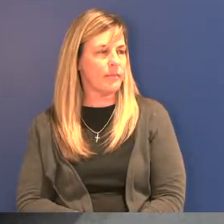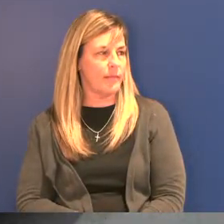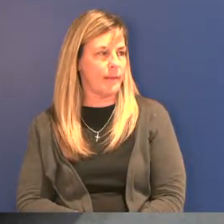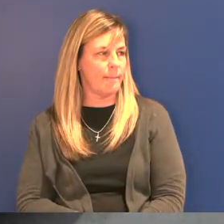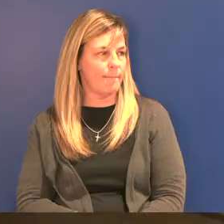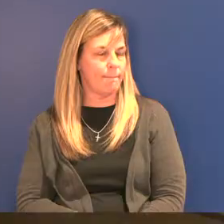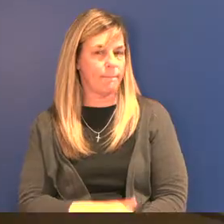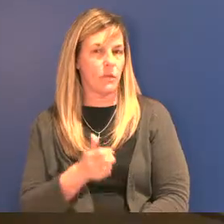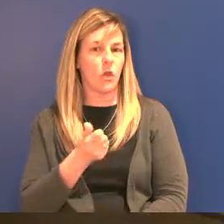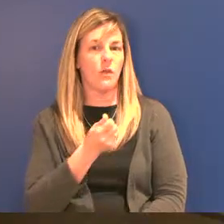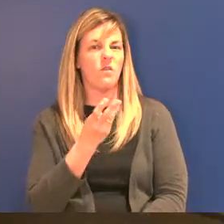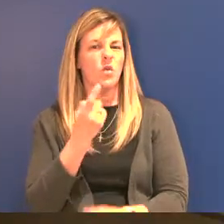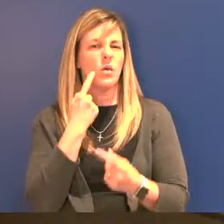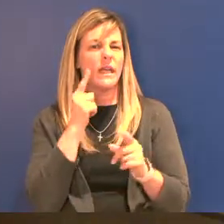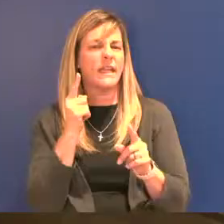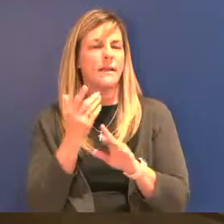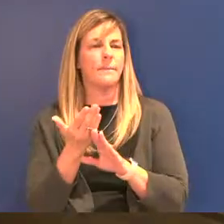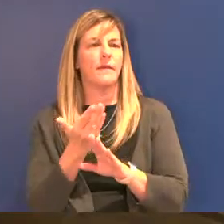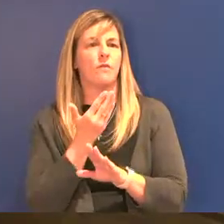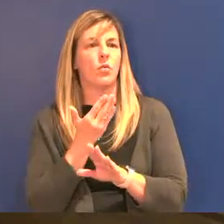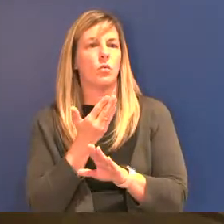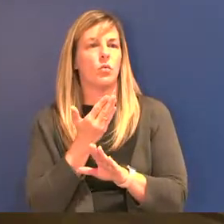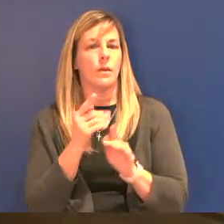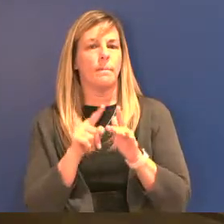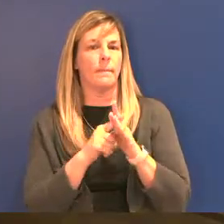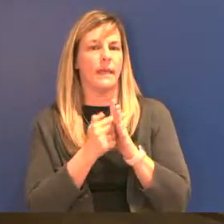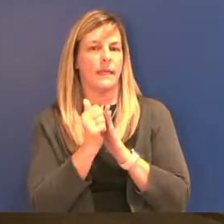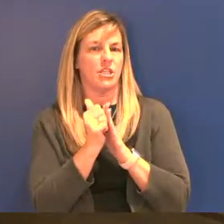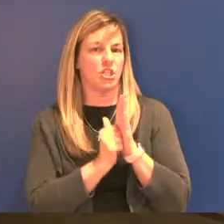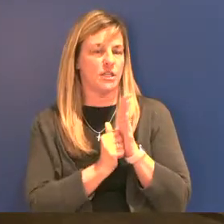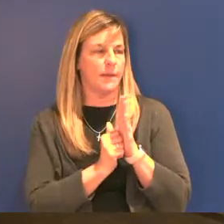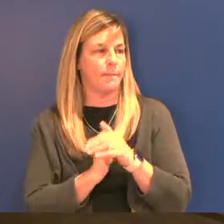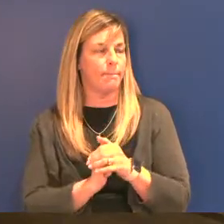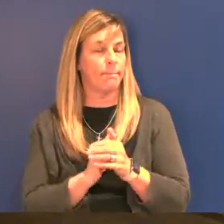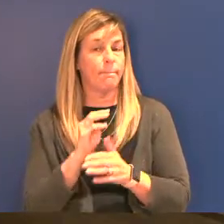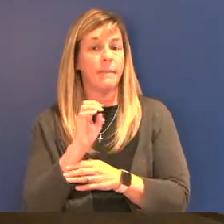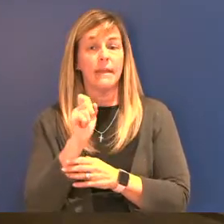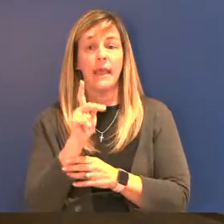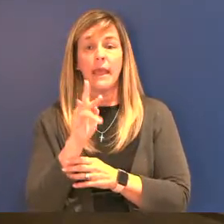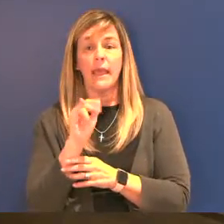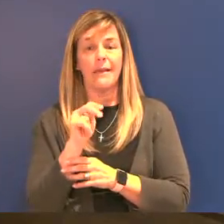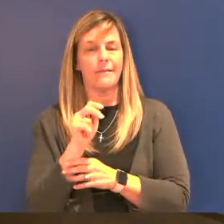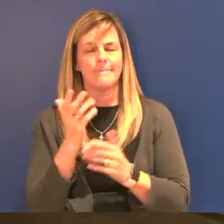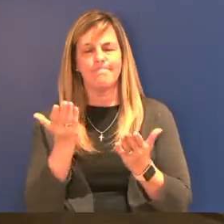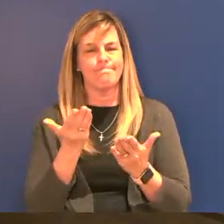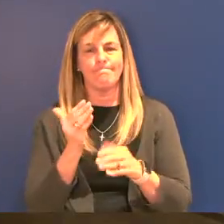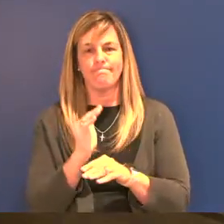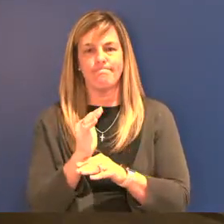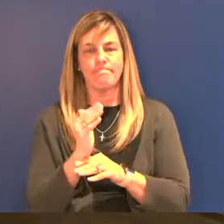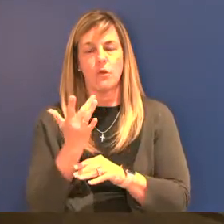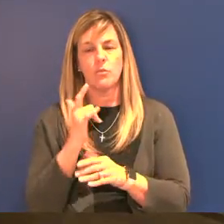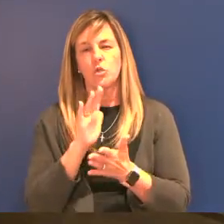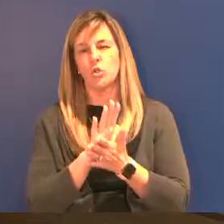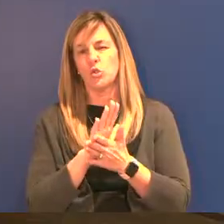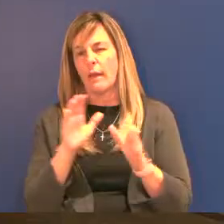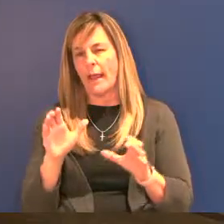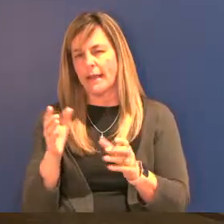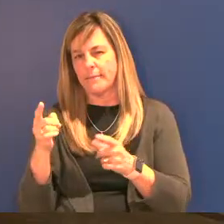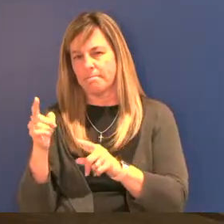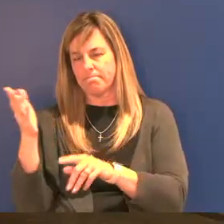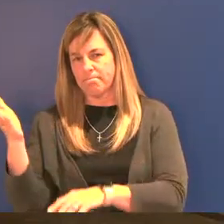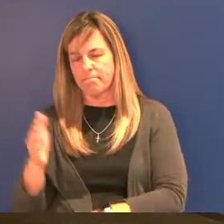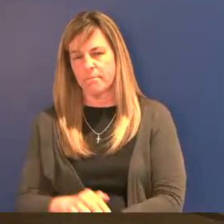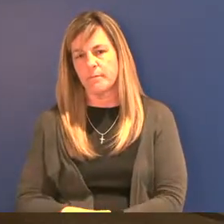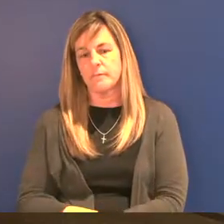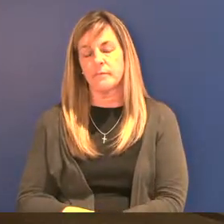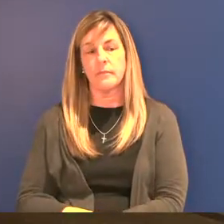Just have a few announcements before we begin our agenda. Ms. Elkins will not be present this evening due to a school activity. And